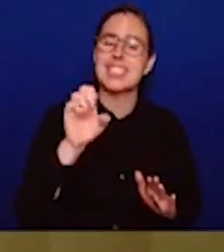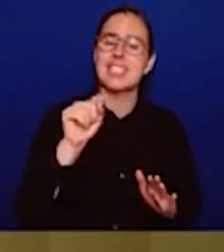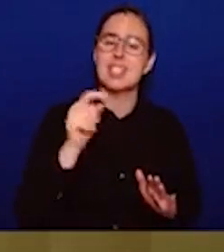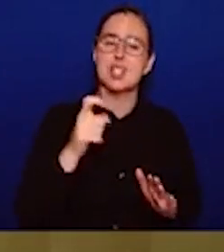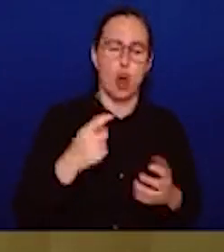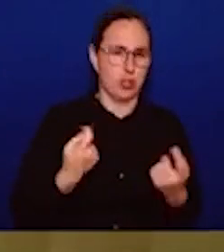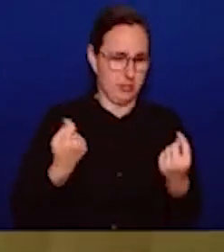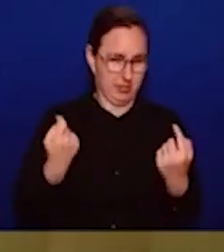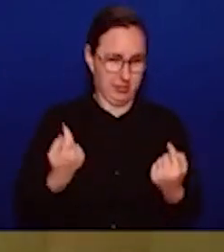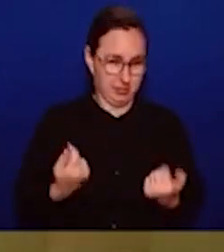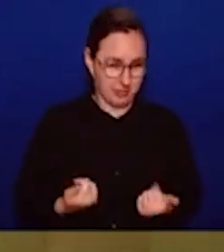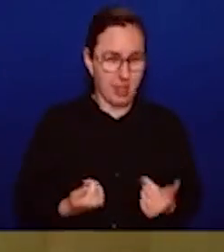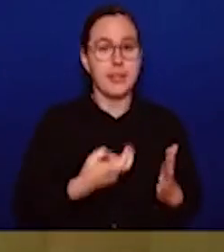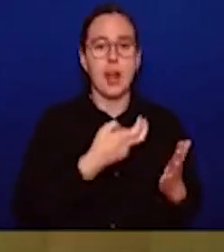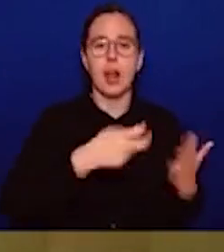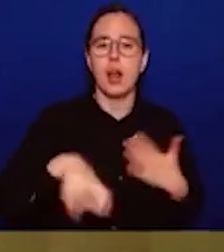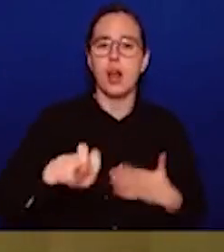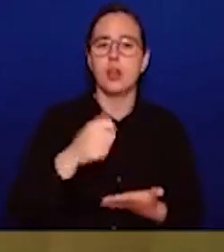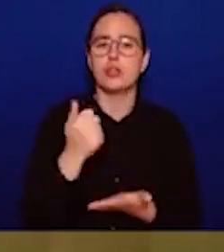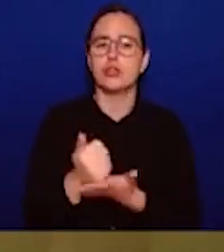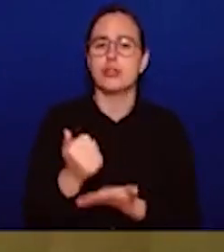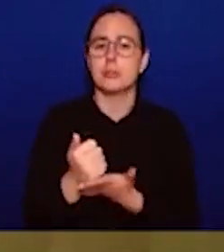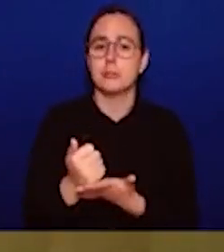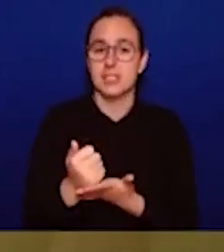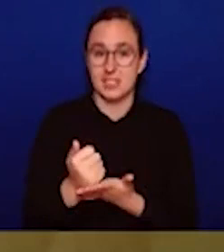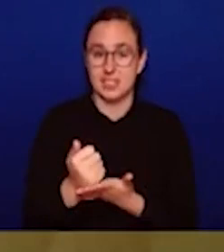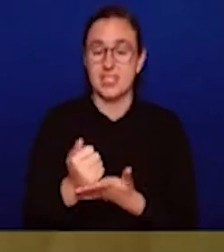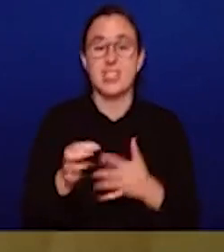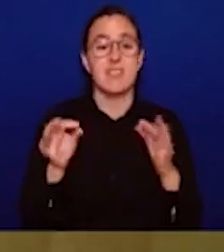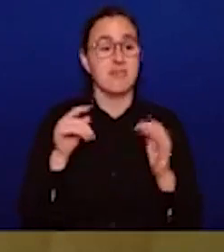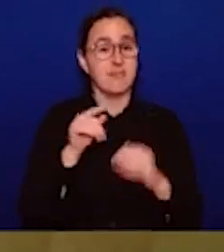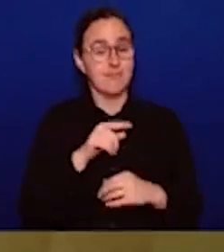from our government: continued work on this essential and important issue,